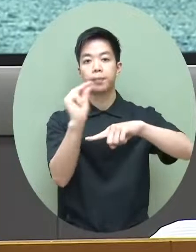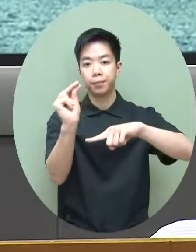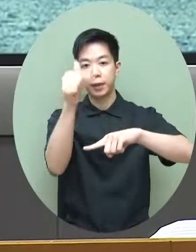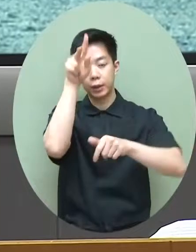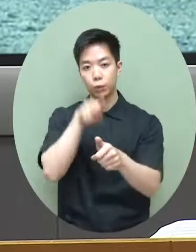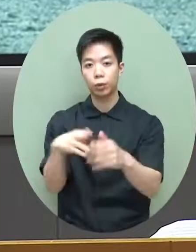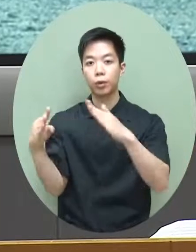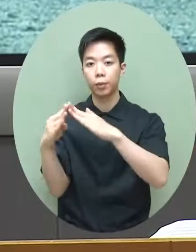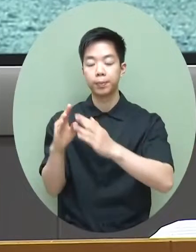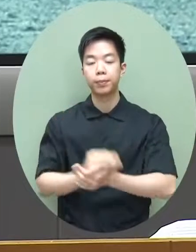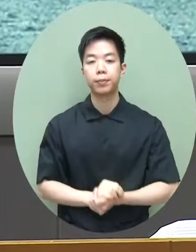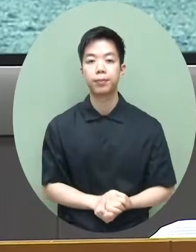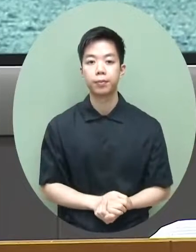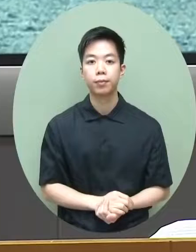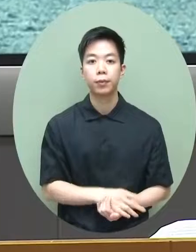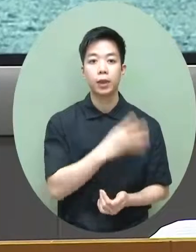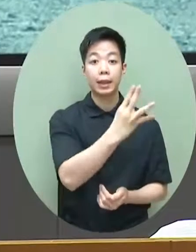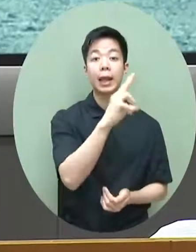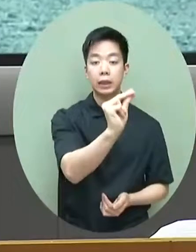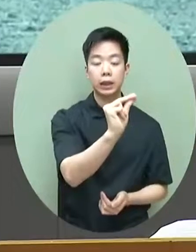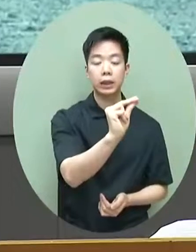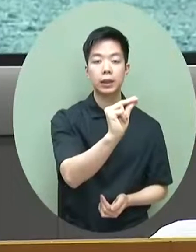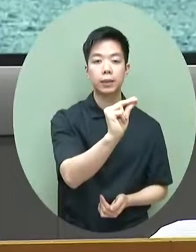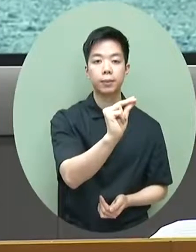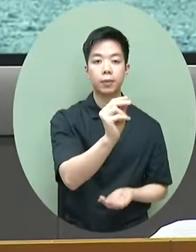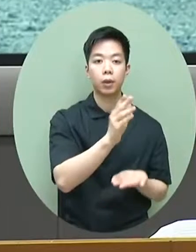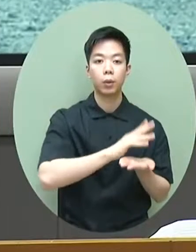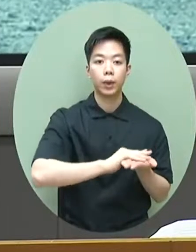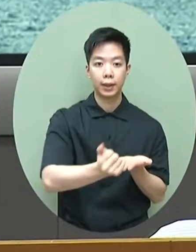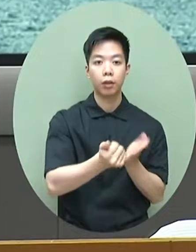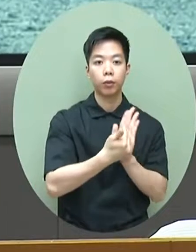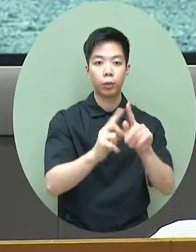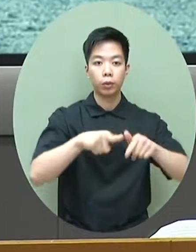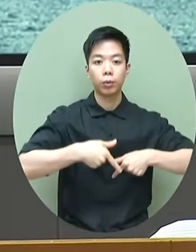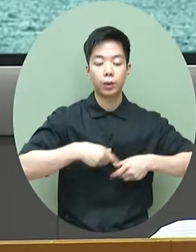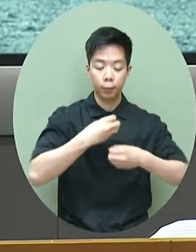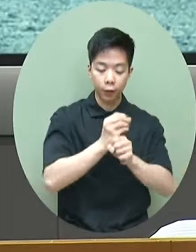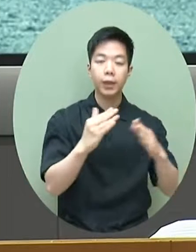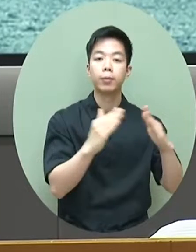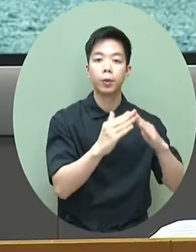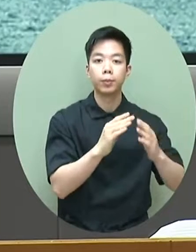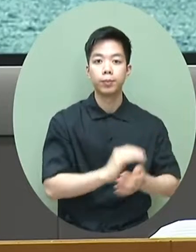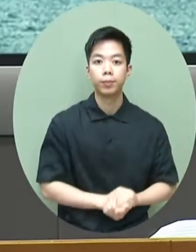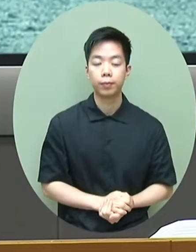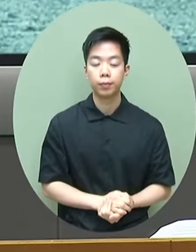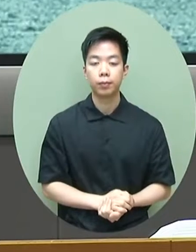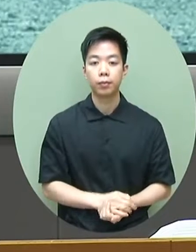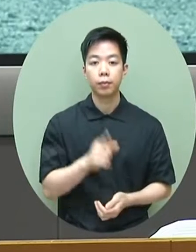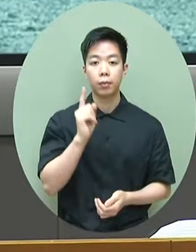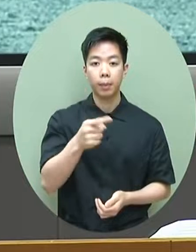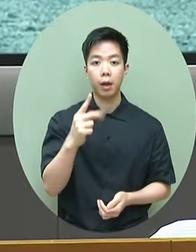by the HA, 47 are reported by the Public Health Laboratory Service of the CHP,